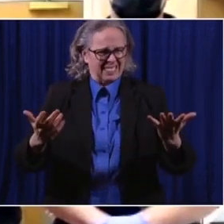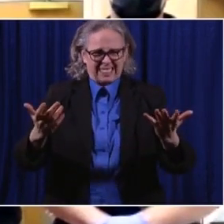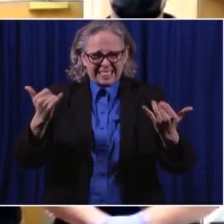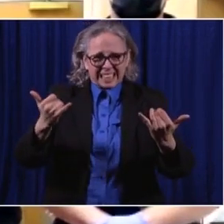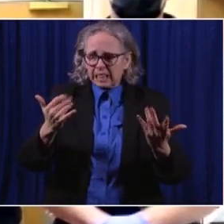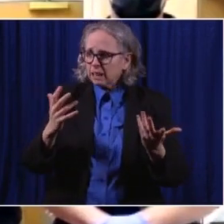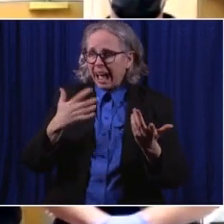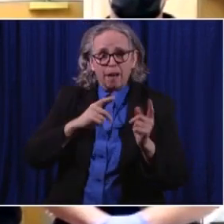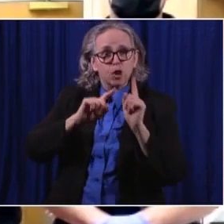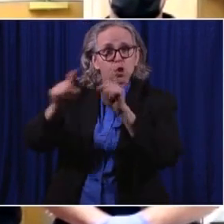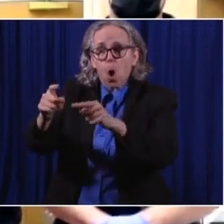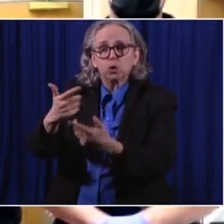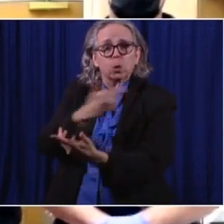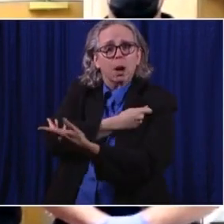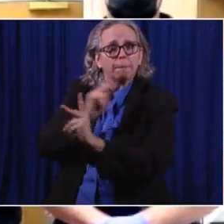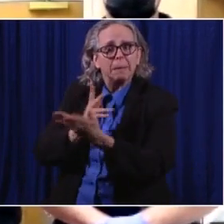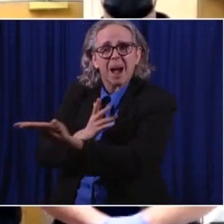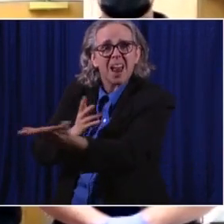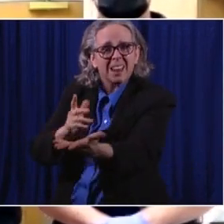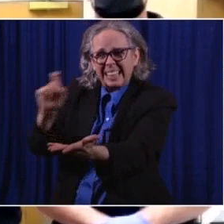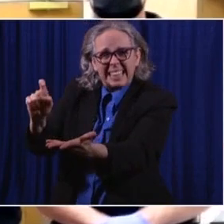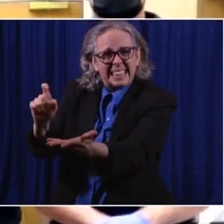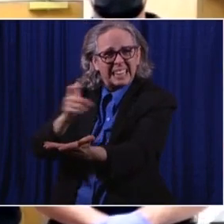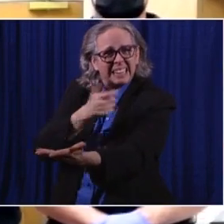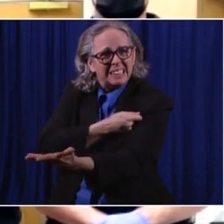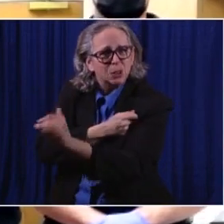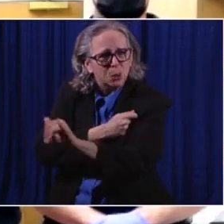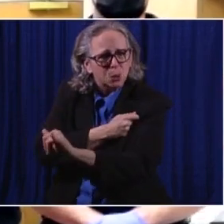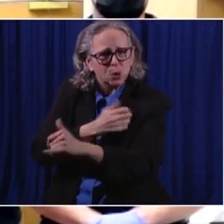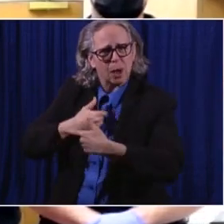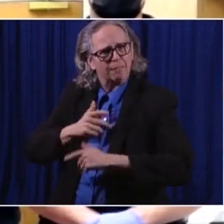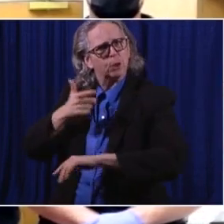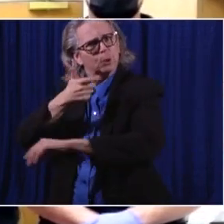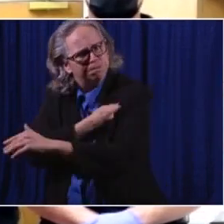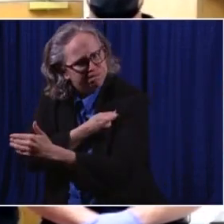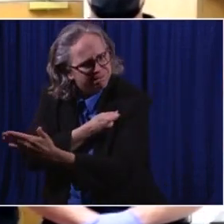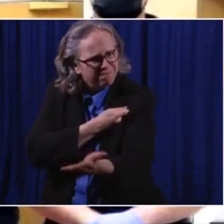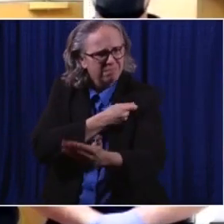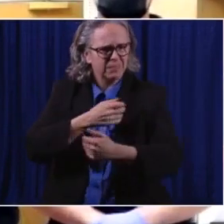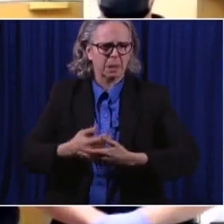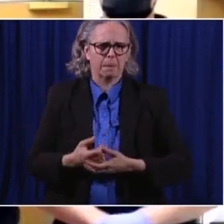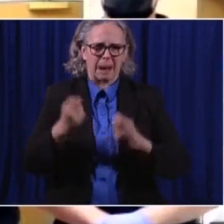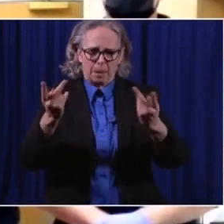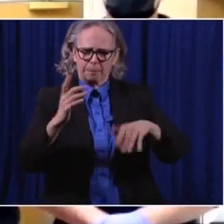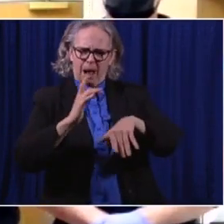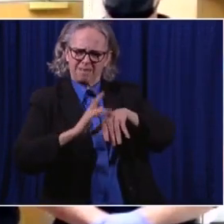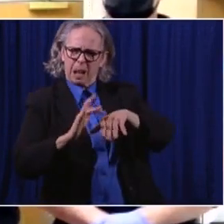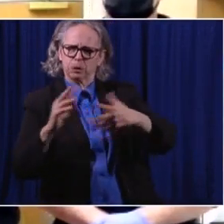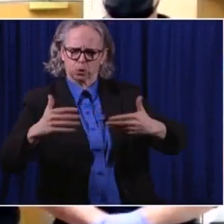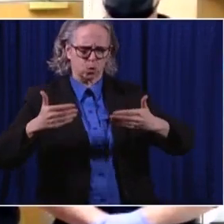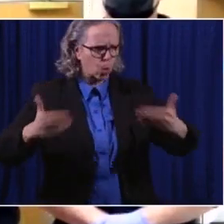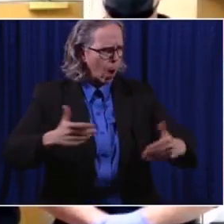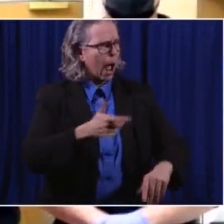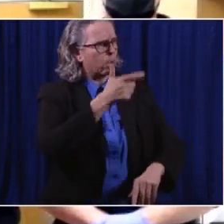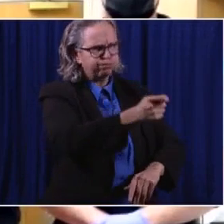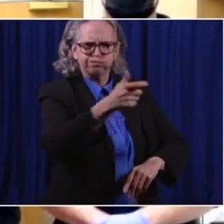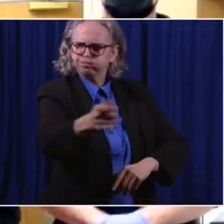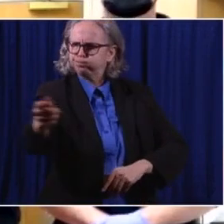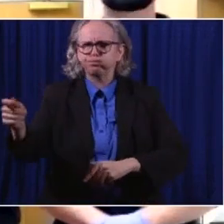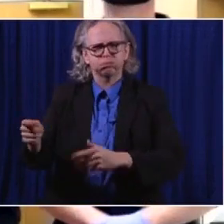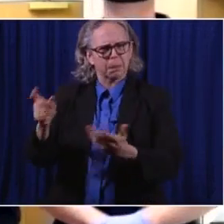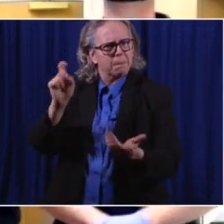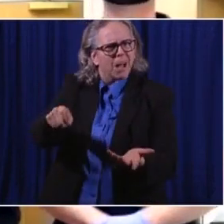critical part of the manpower that are going to help save lives with this vaccine. And second of all, it's